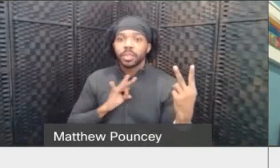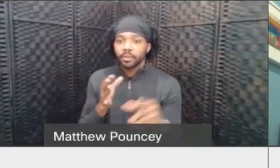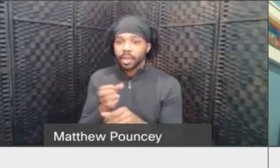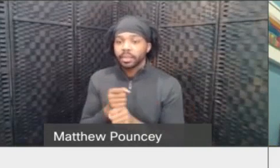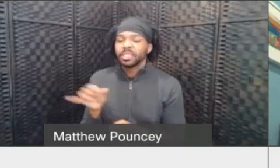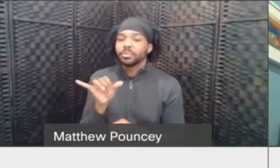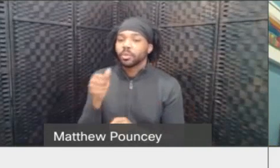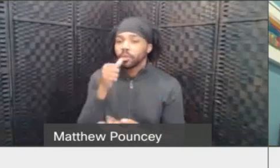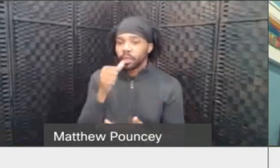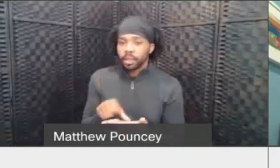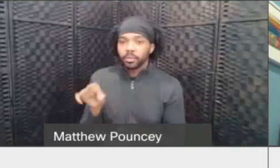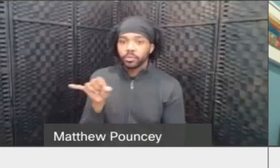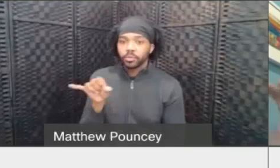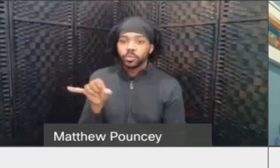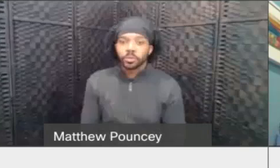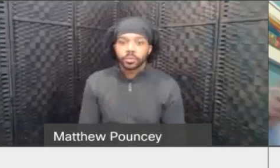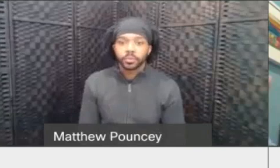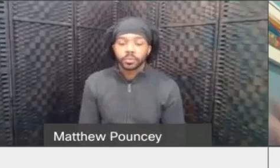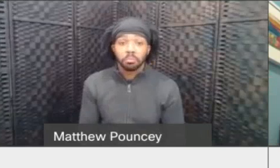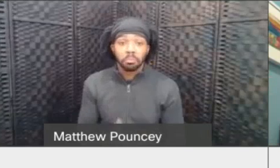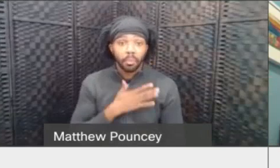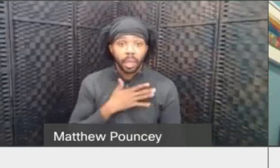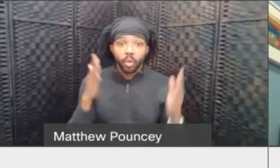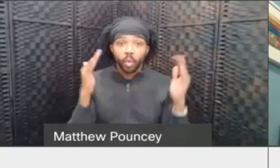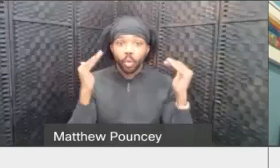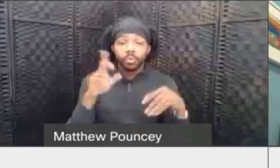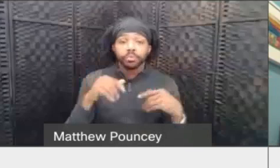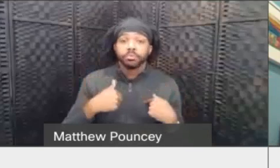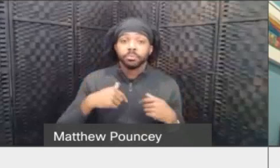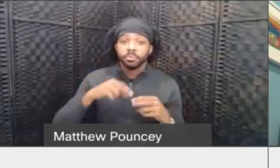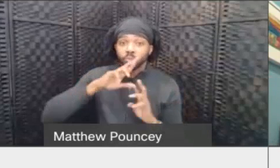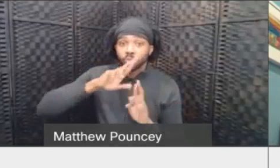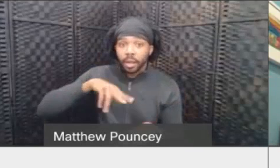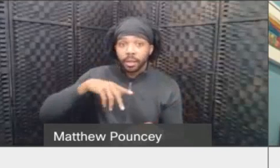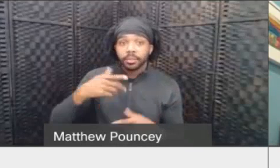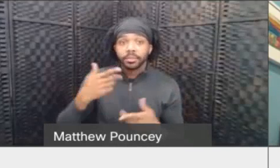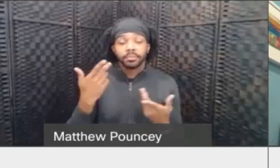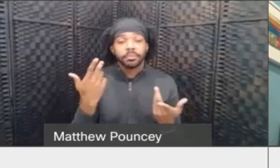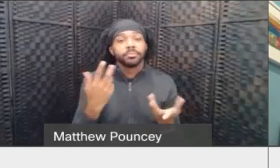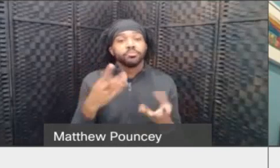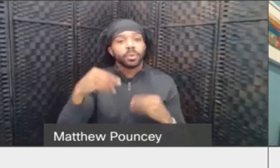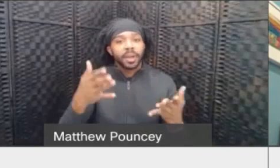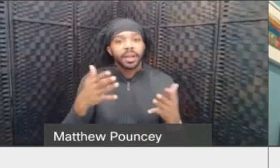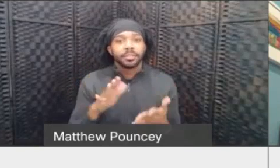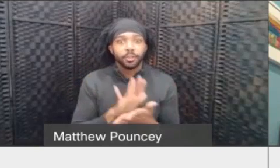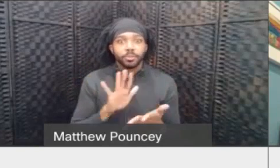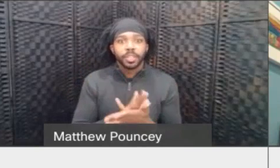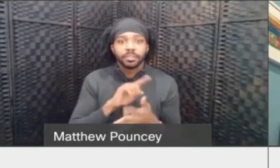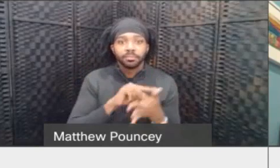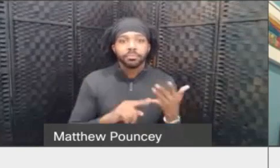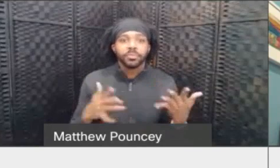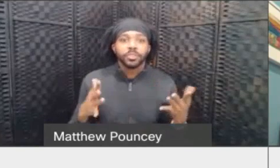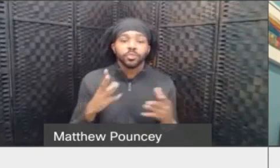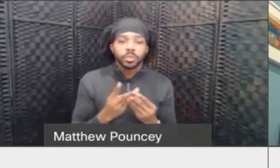letters. My hope is that by responding in this way and providing the documentation, that would have been resolved.